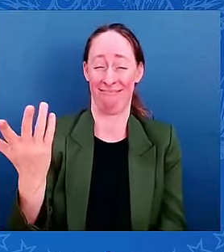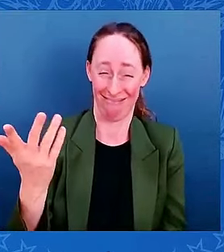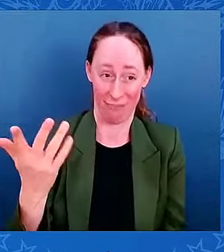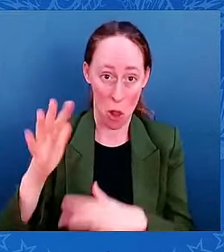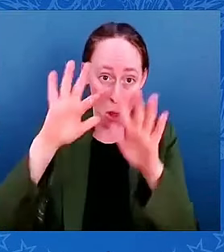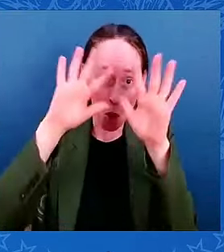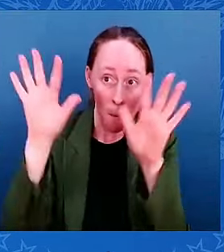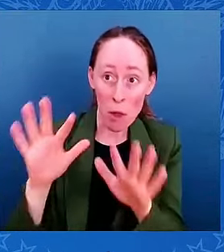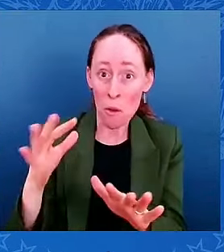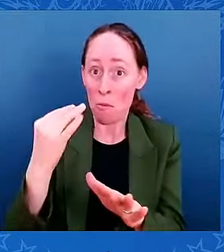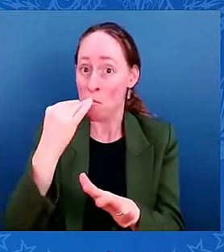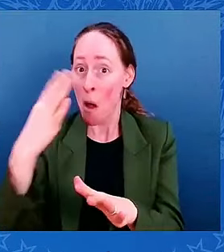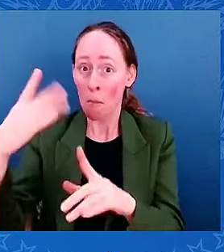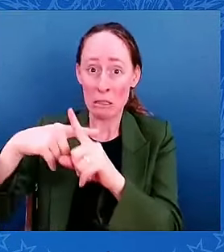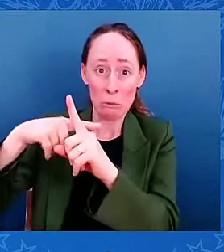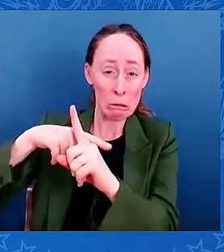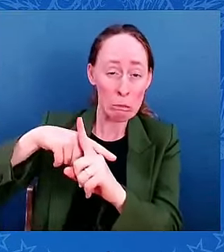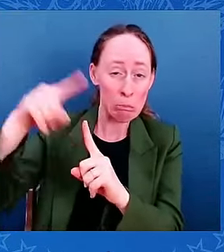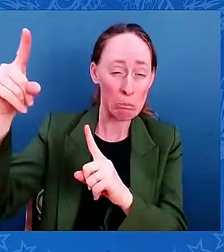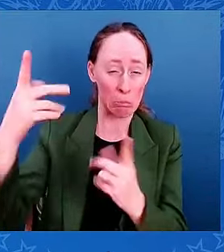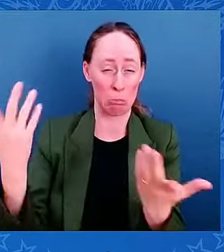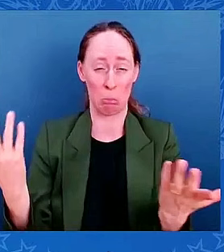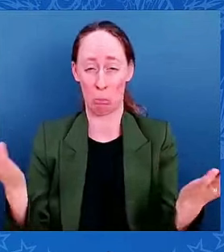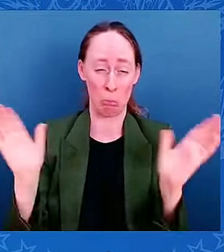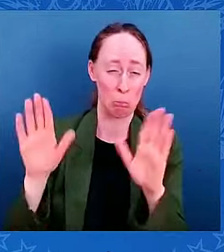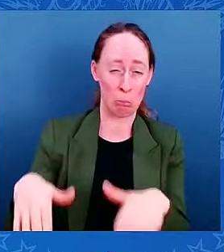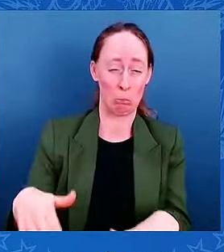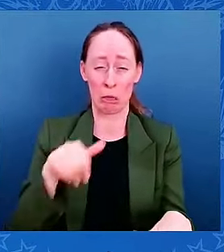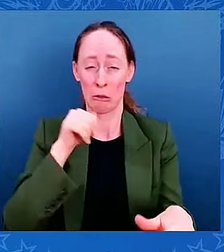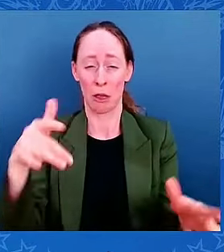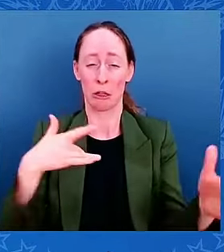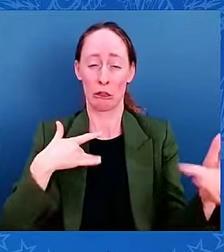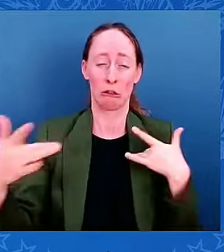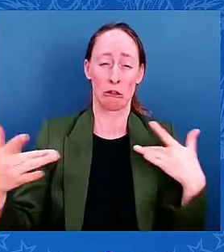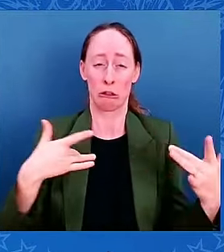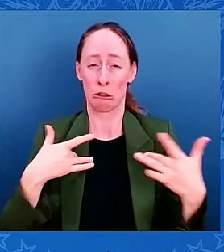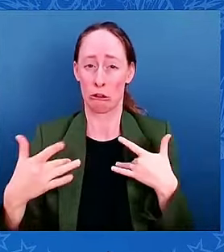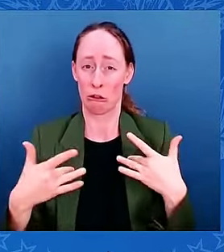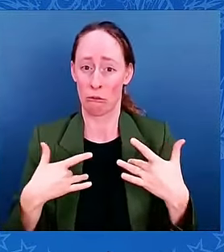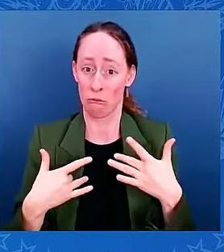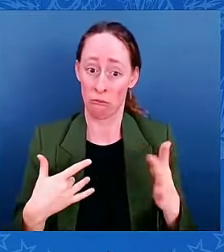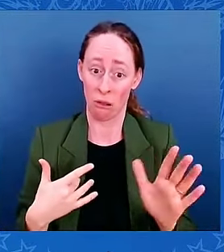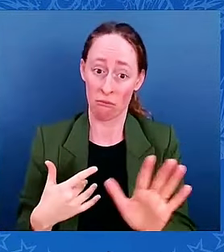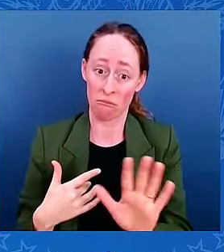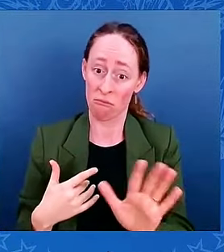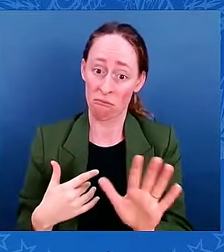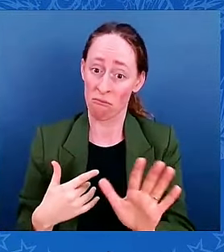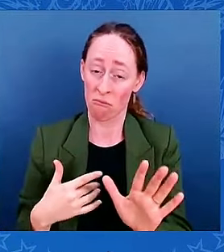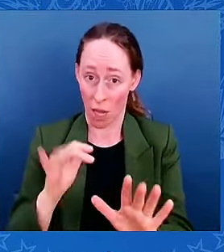the other nominee for president, the former president, like to put him in the middle of Arizona for a while.